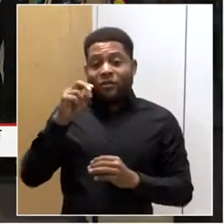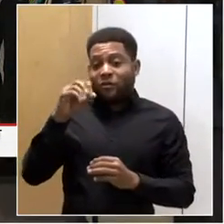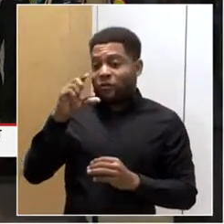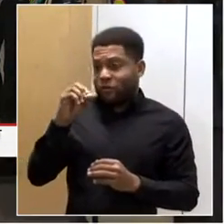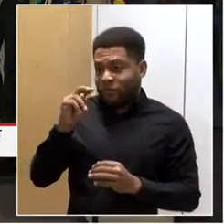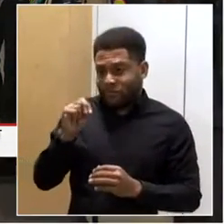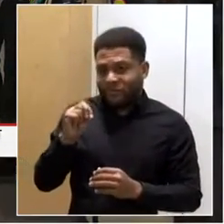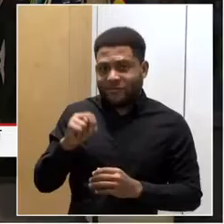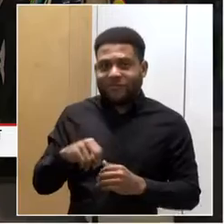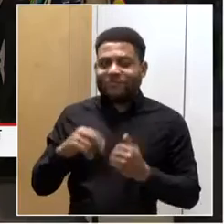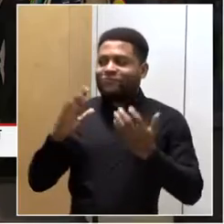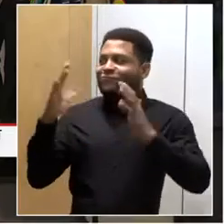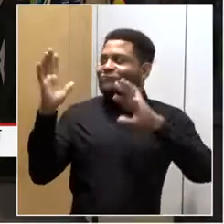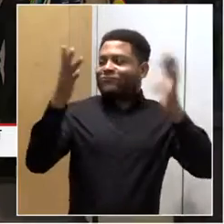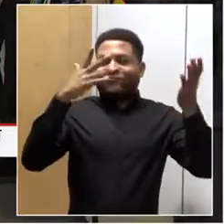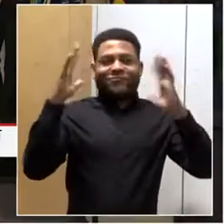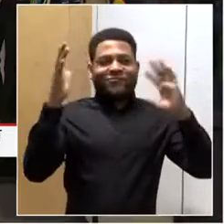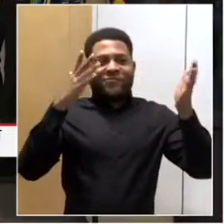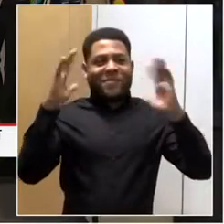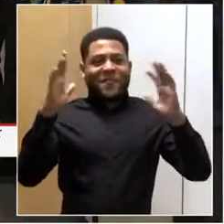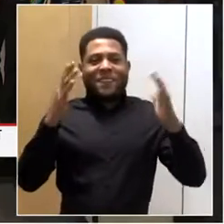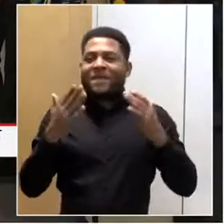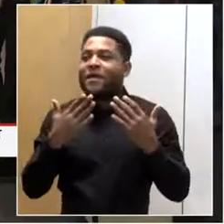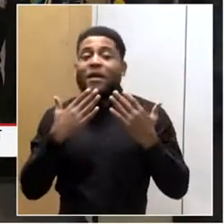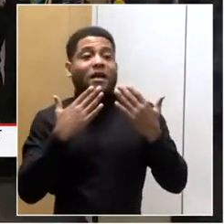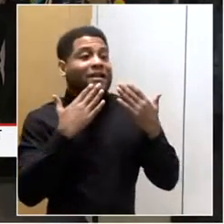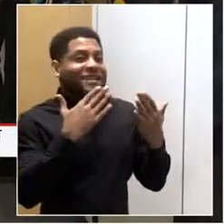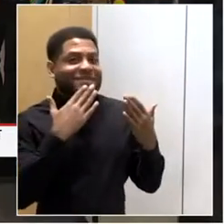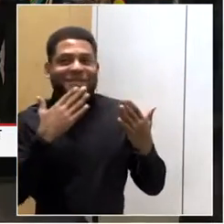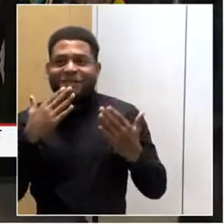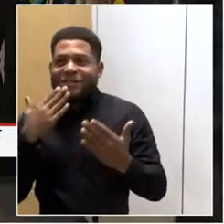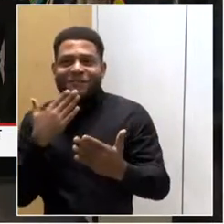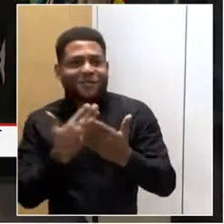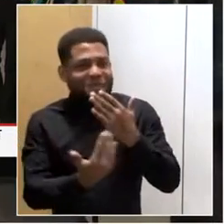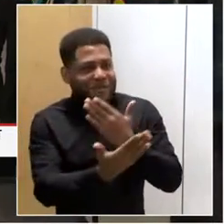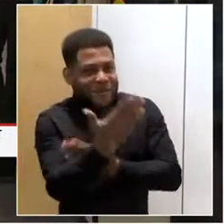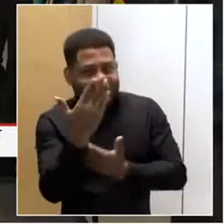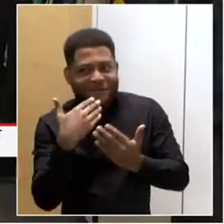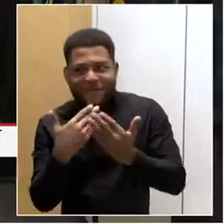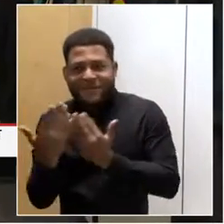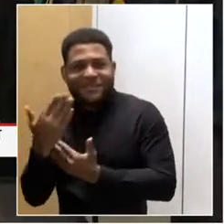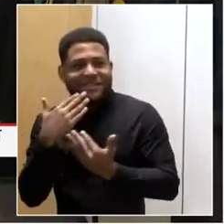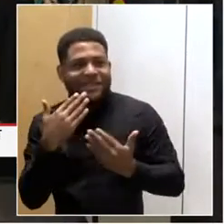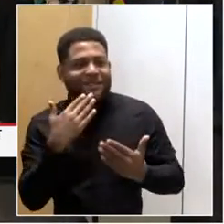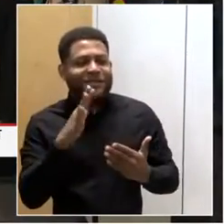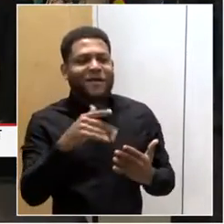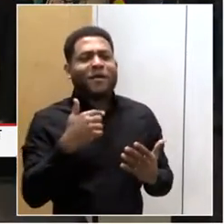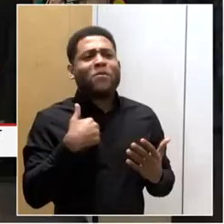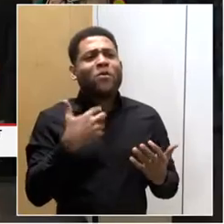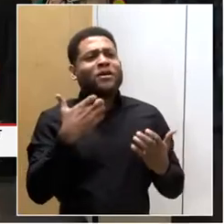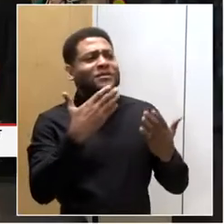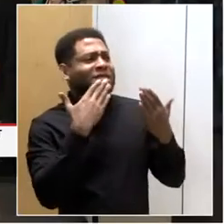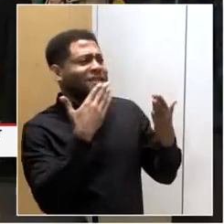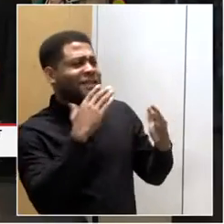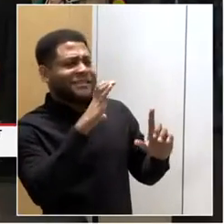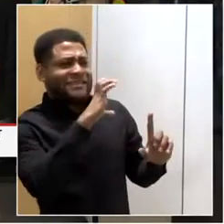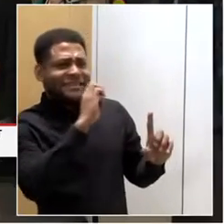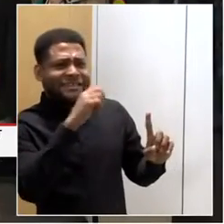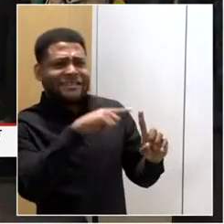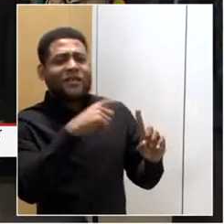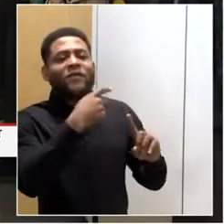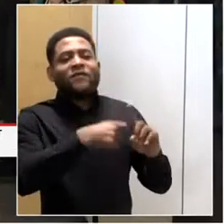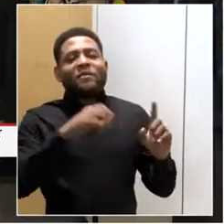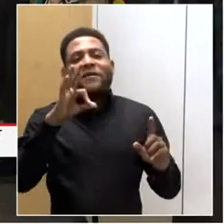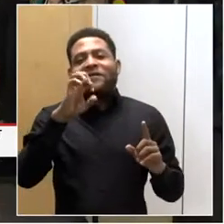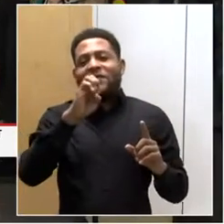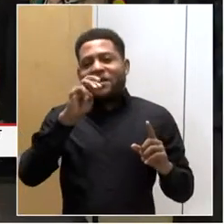Thank you, Mayor Bowser, and good morning, everybody. I just want to thank C from Femme Fatale for being here today.